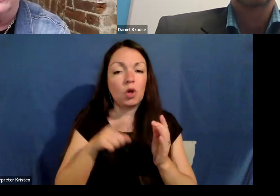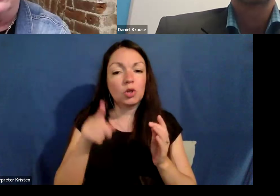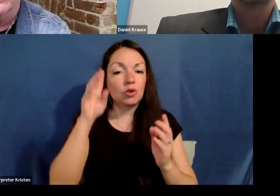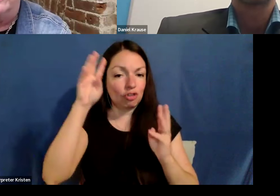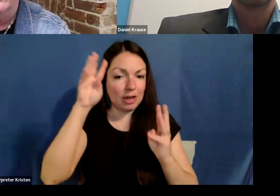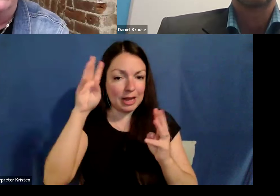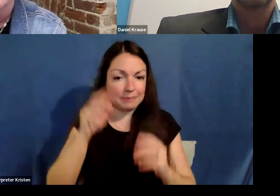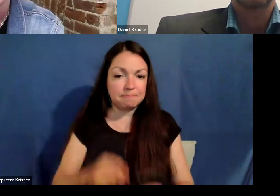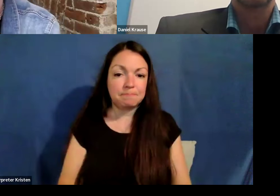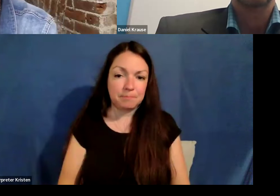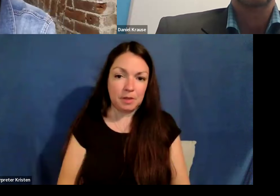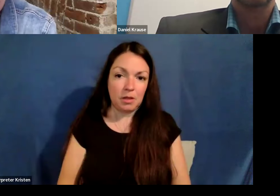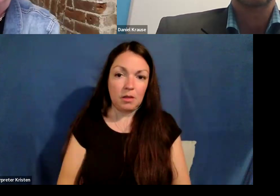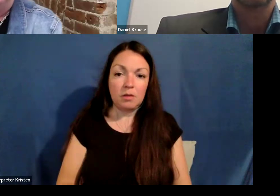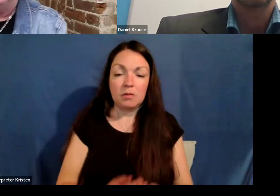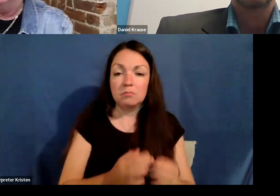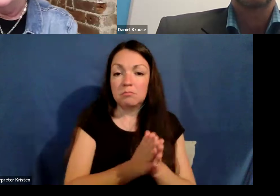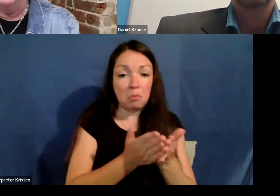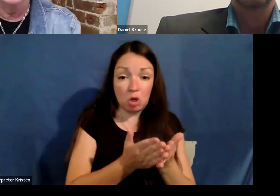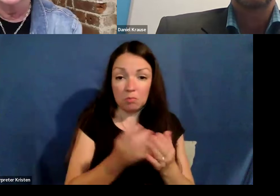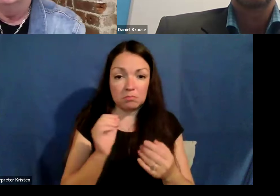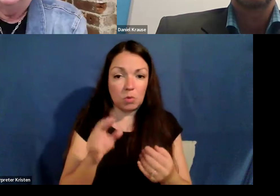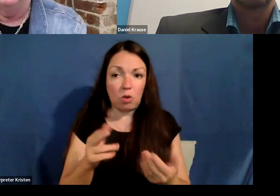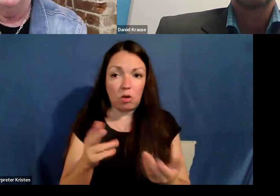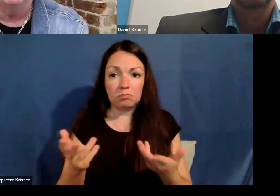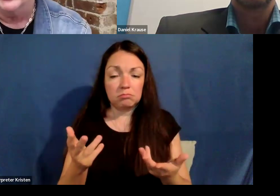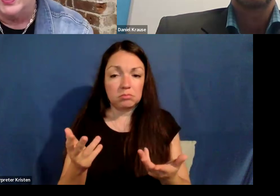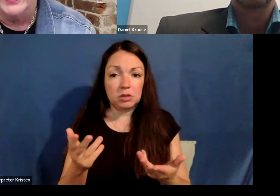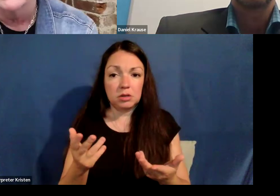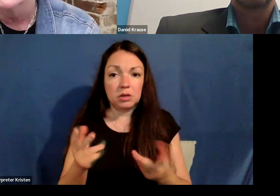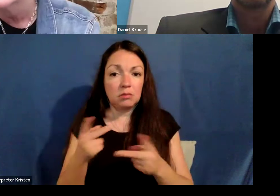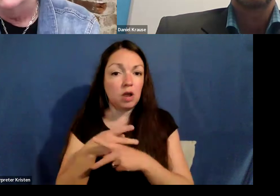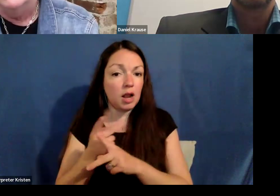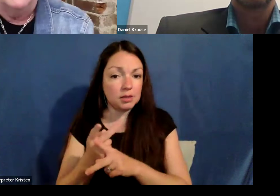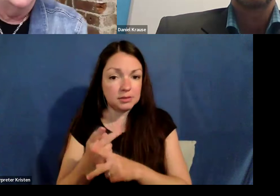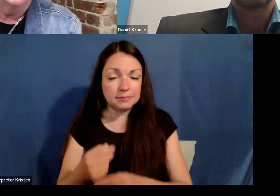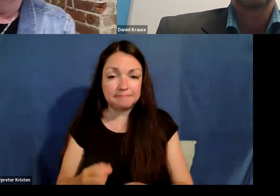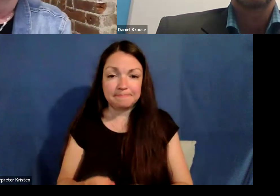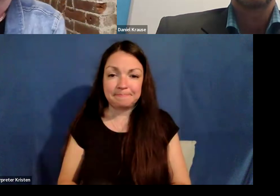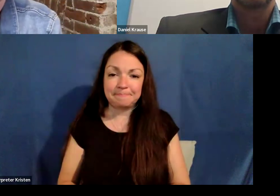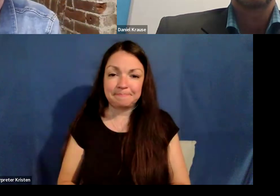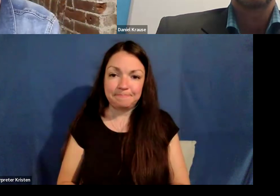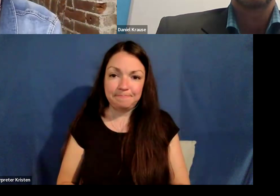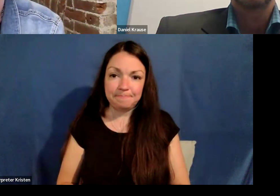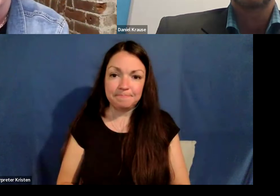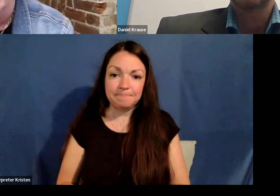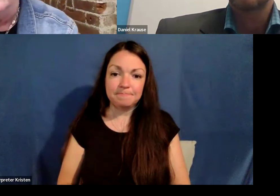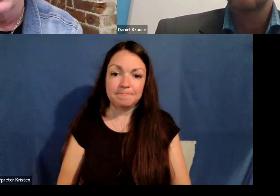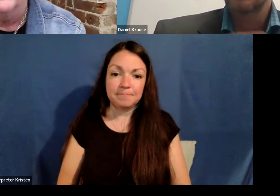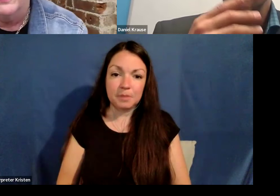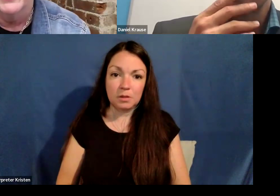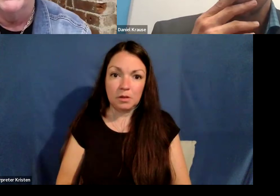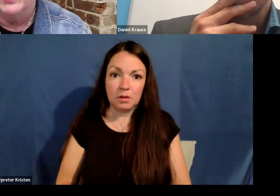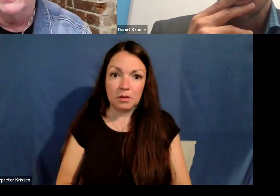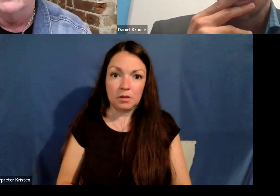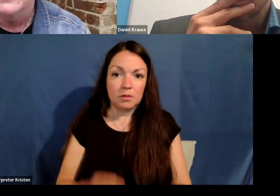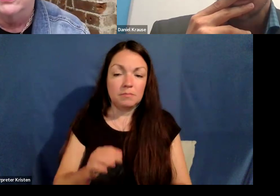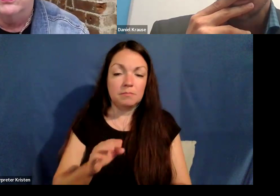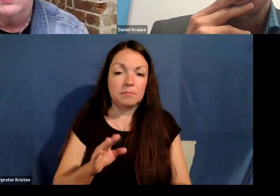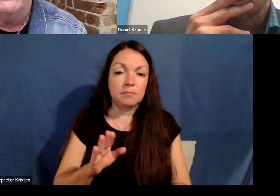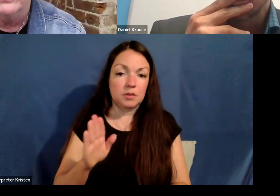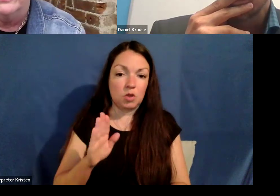Protect what you're creating, whether that's a book, whether that's, a product, that the intellectual property part.